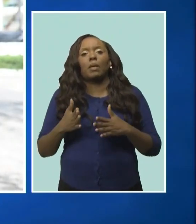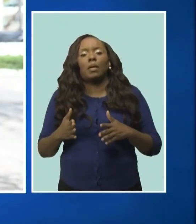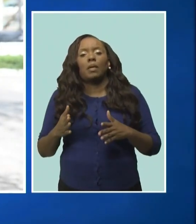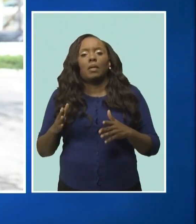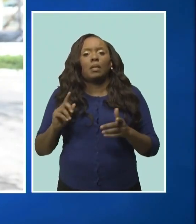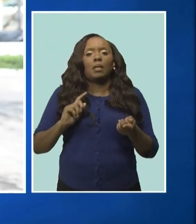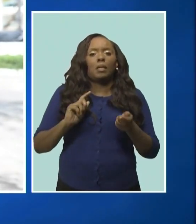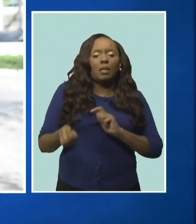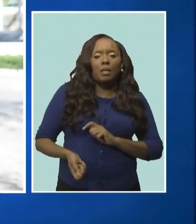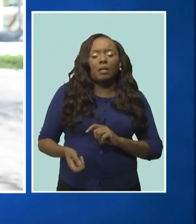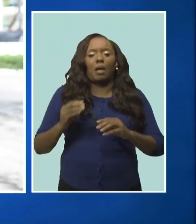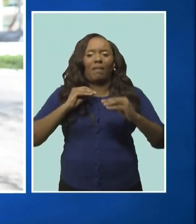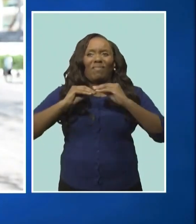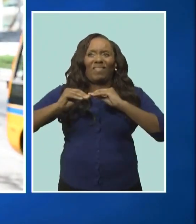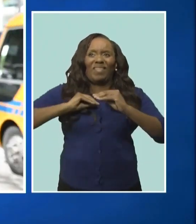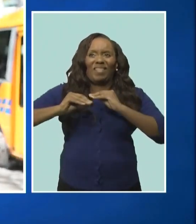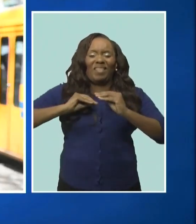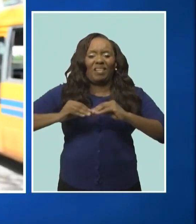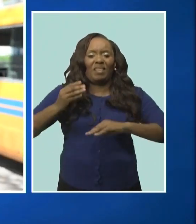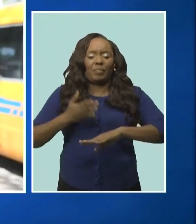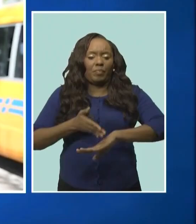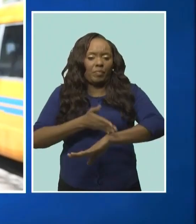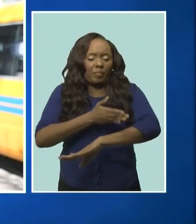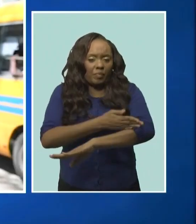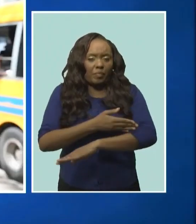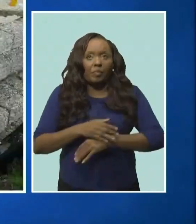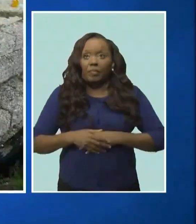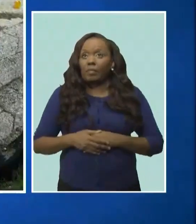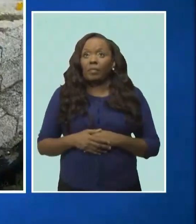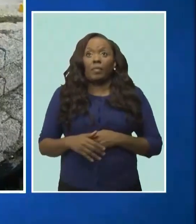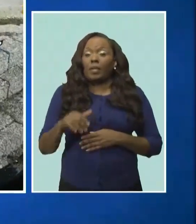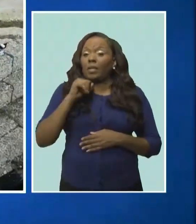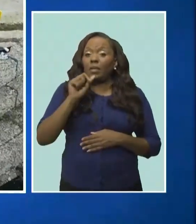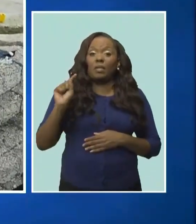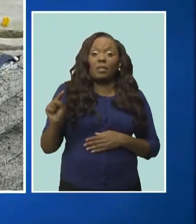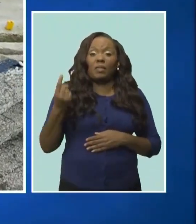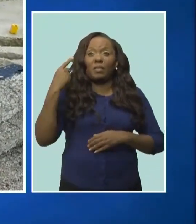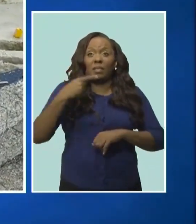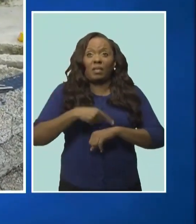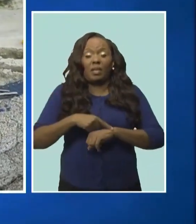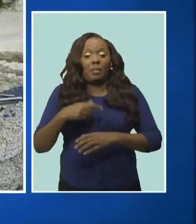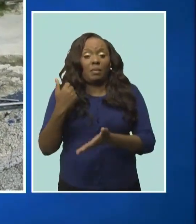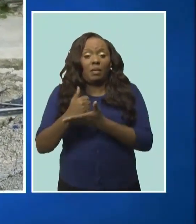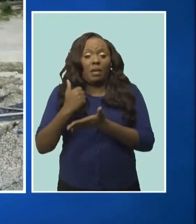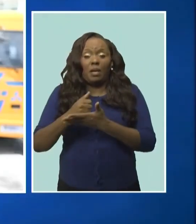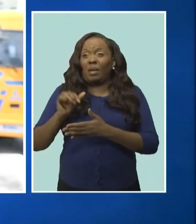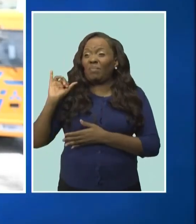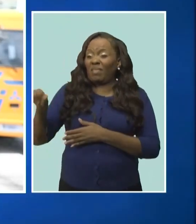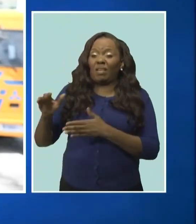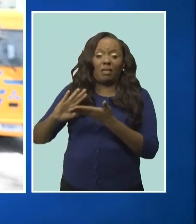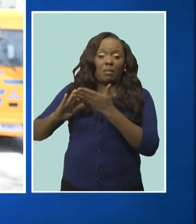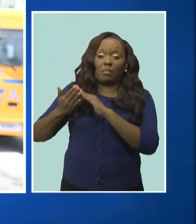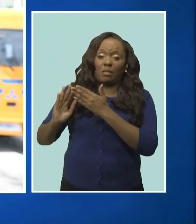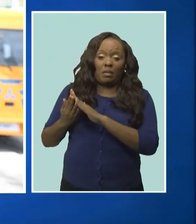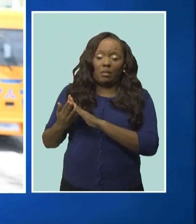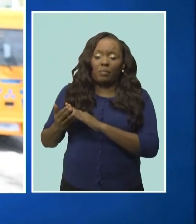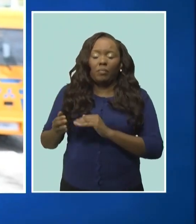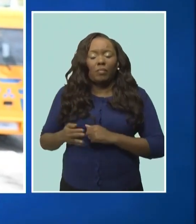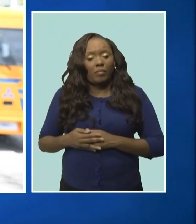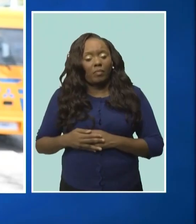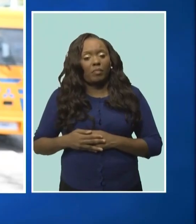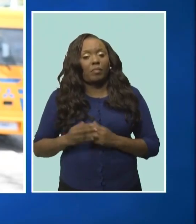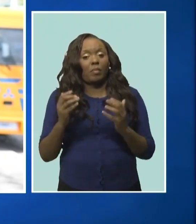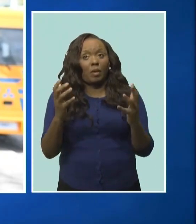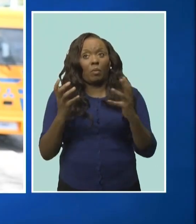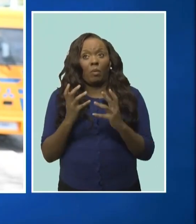already done. She added that this is not the first attempt to preserve the community of King Street. It is our focus on trying to keep people